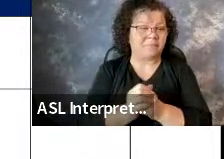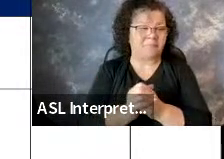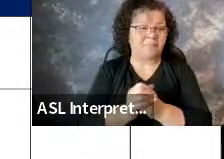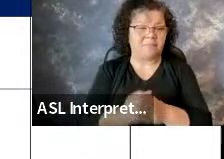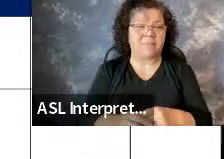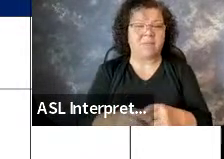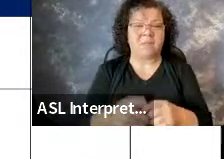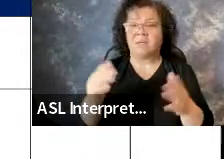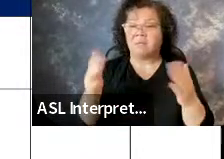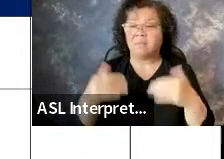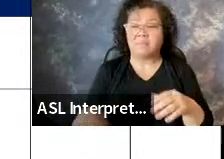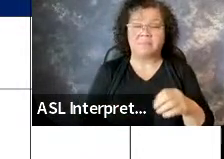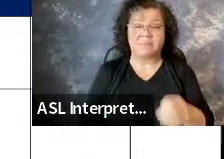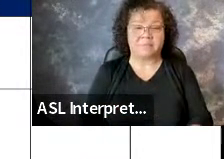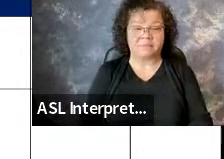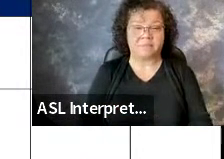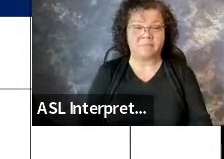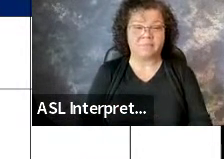Please scroll down.